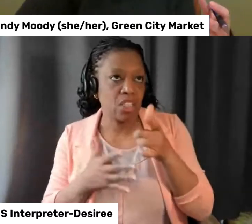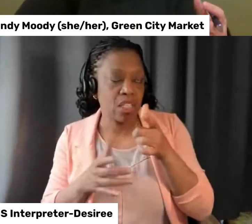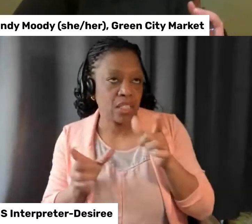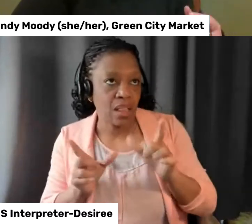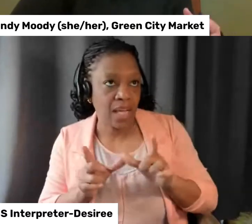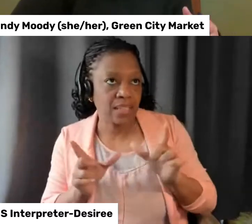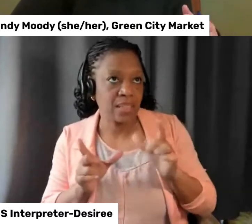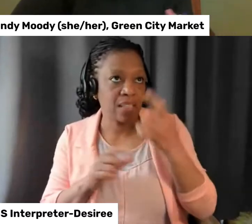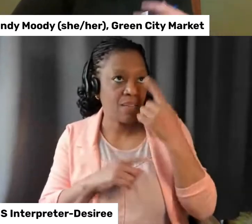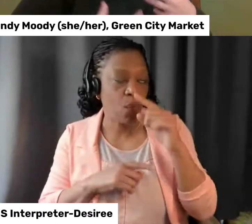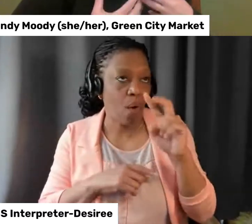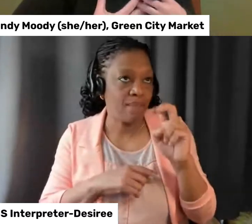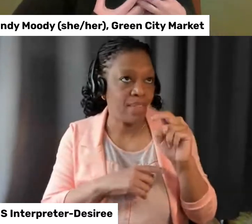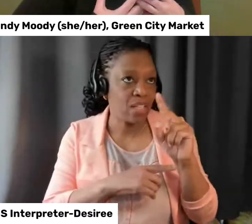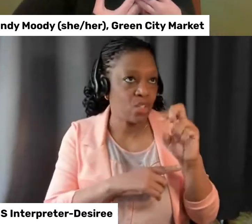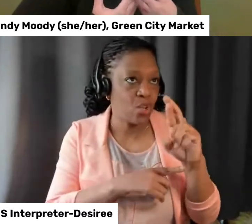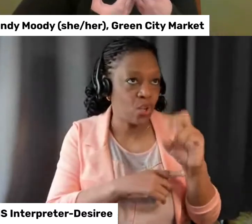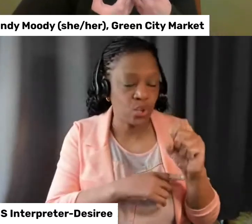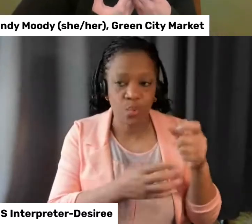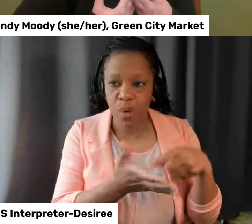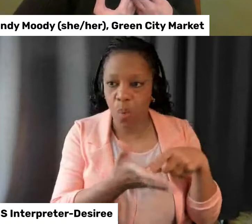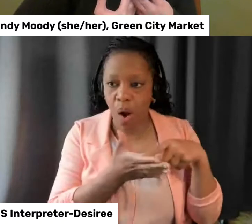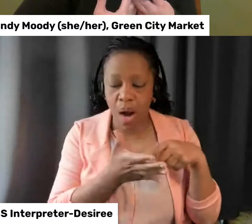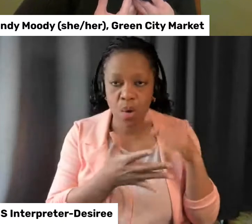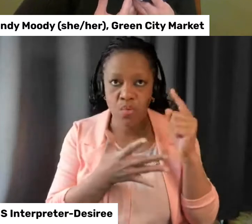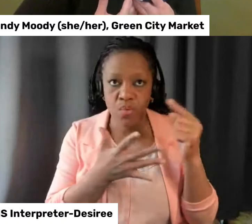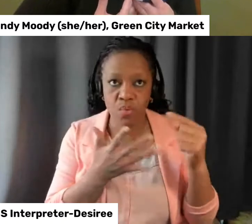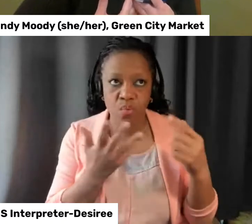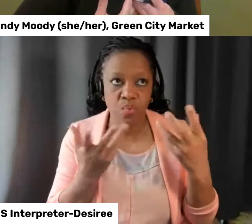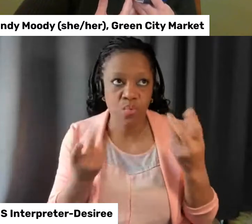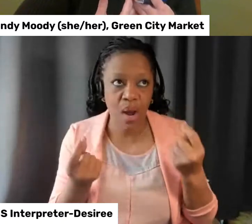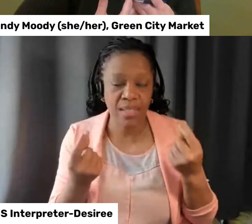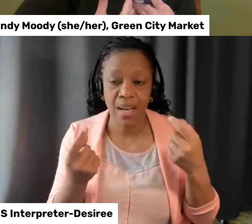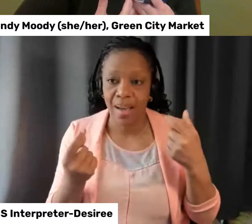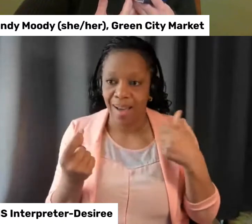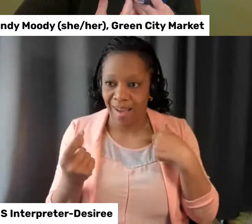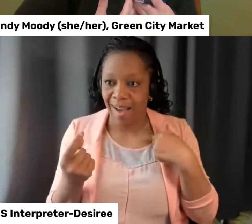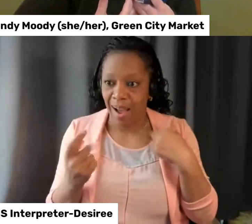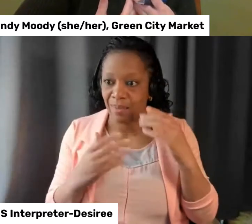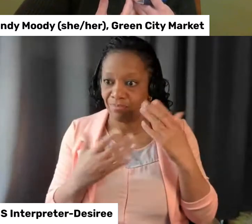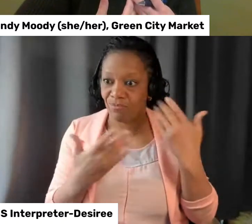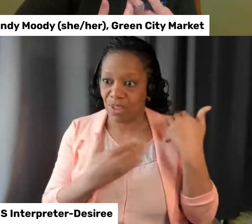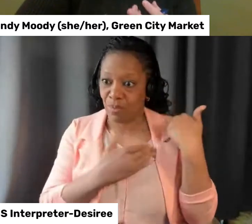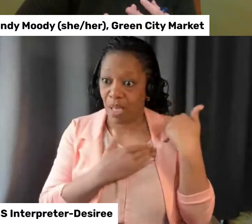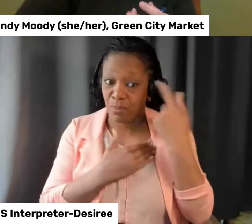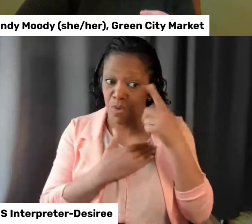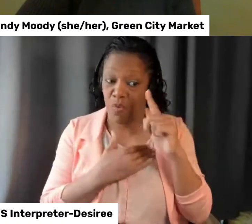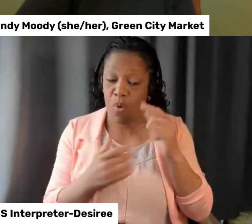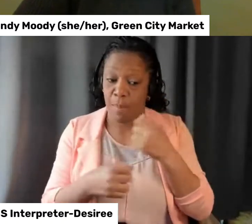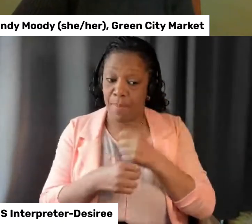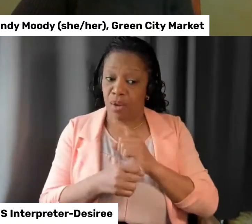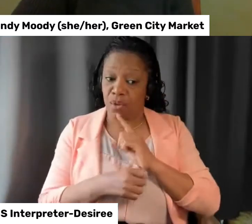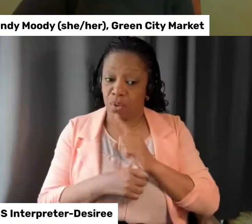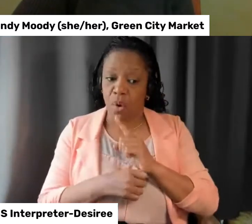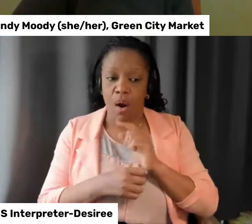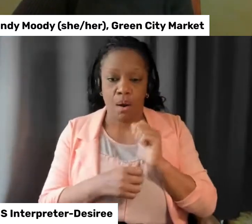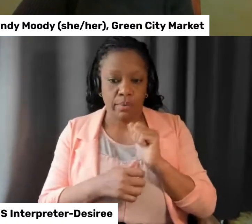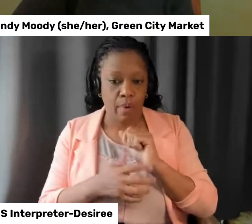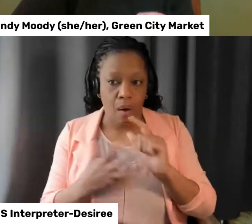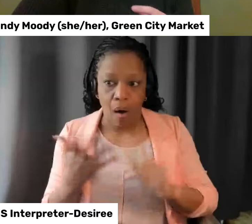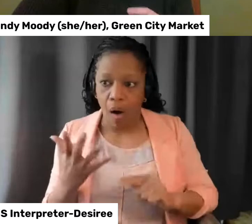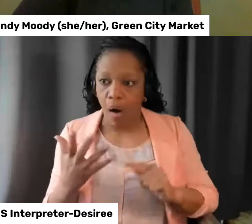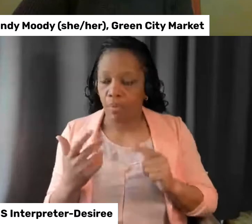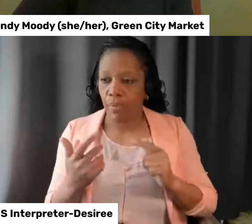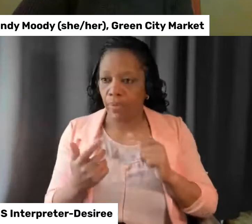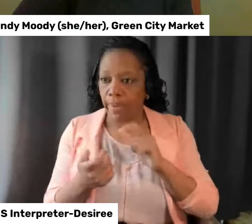vendors need. And as executive director, ultimately, I'm responsible for making sure that we have all of our, I's